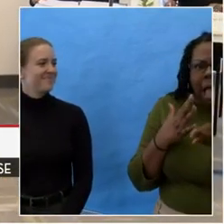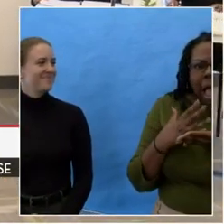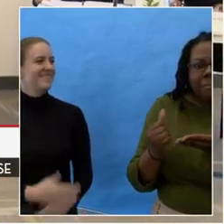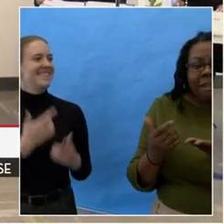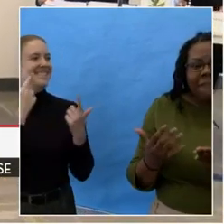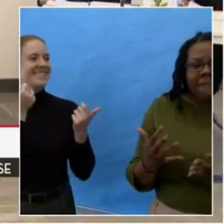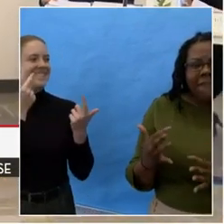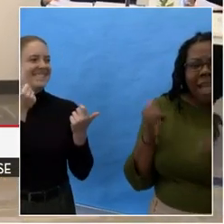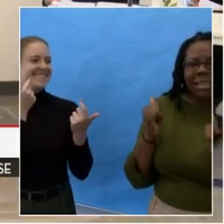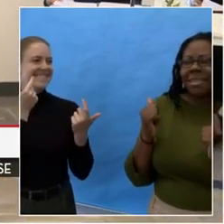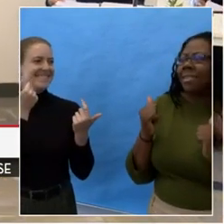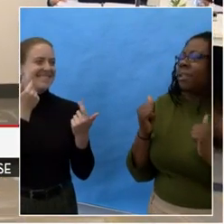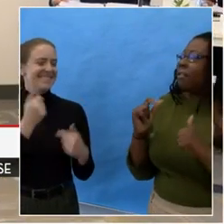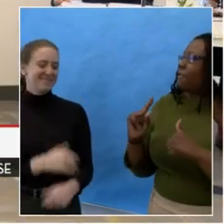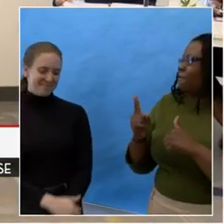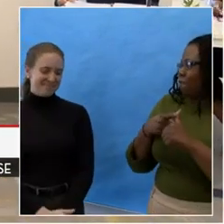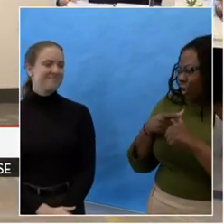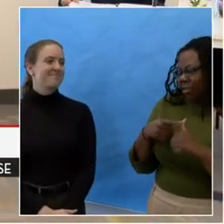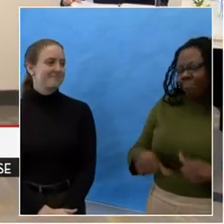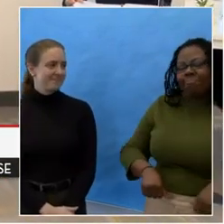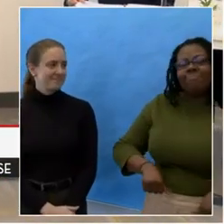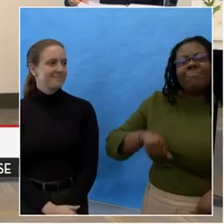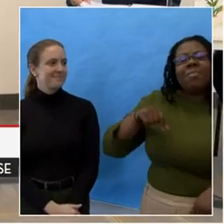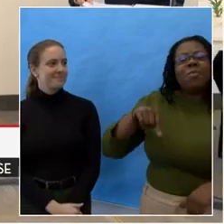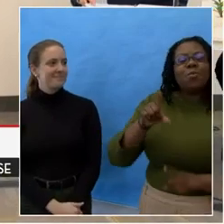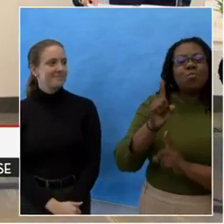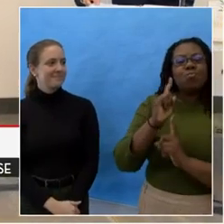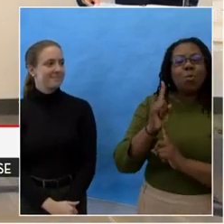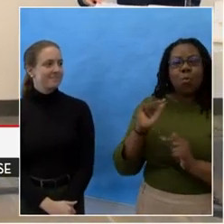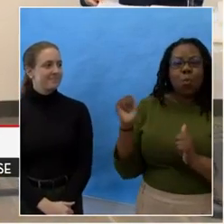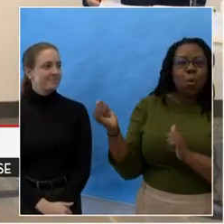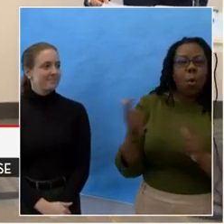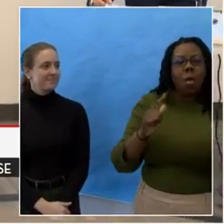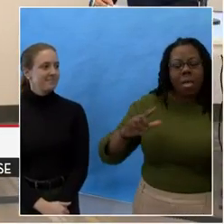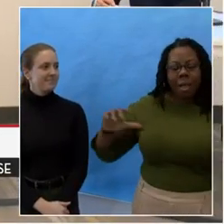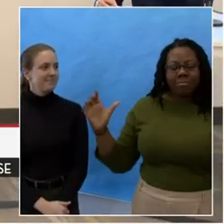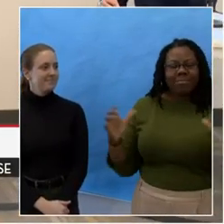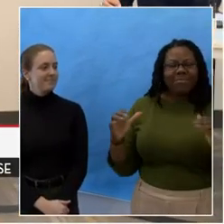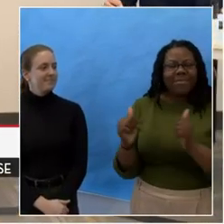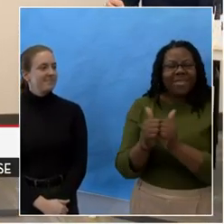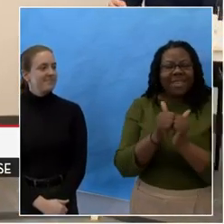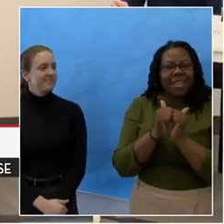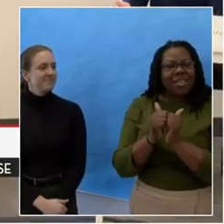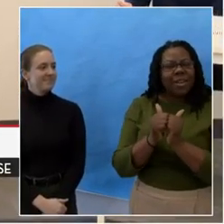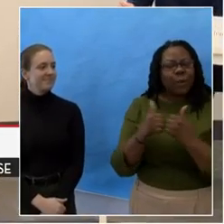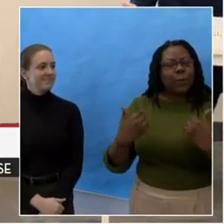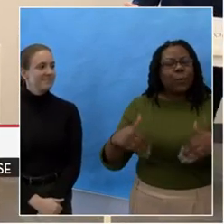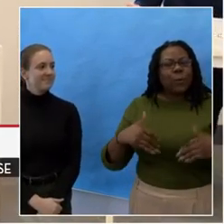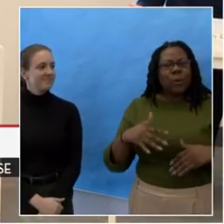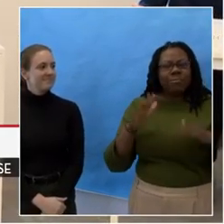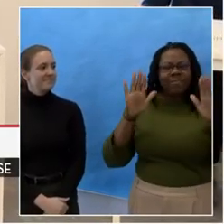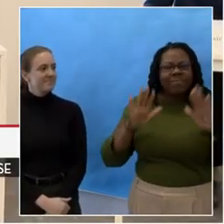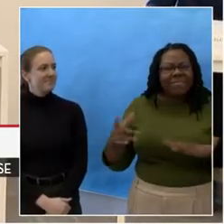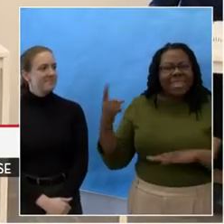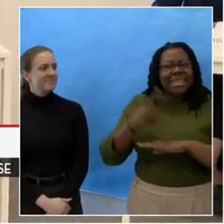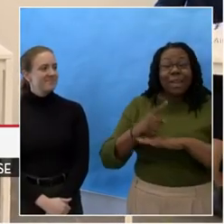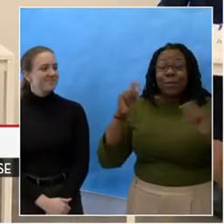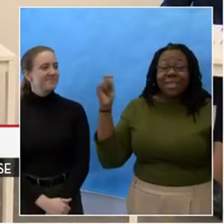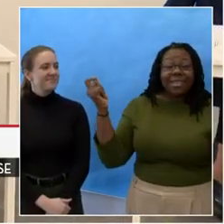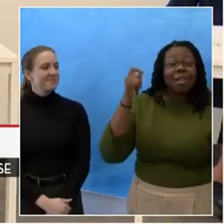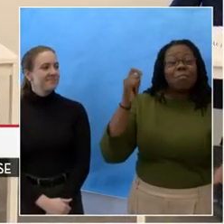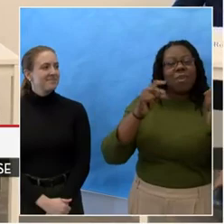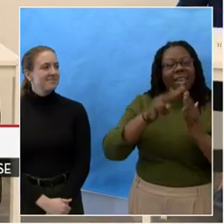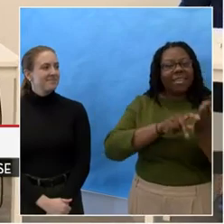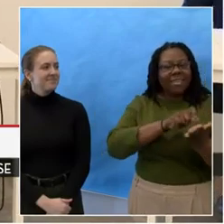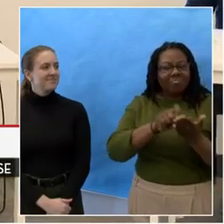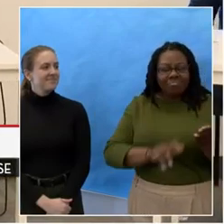proud for this moment and for us to all be together. So truly, it's a great day to celebrate literacy across the district. We're beaming at each